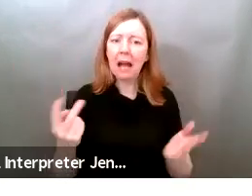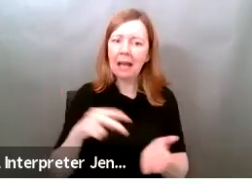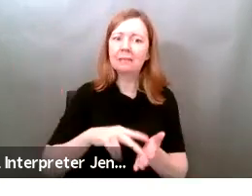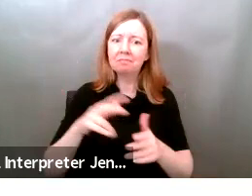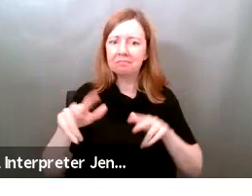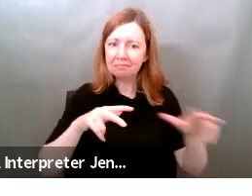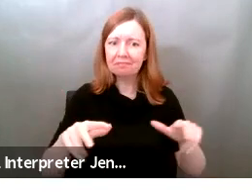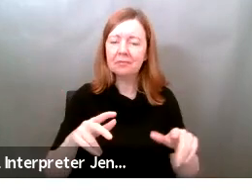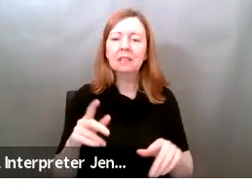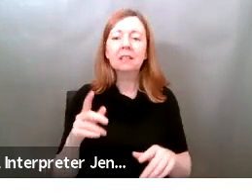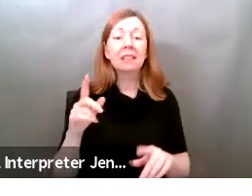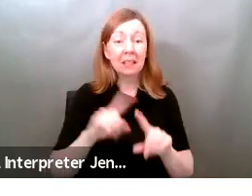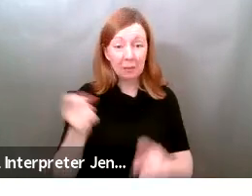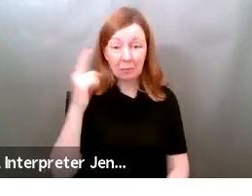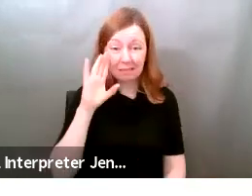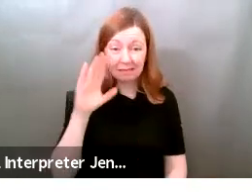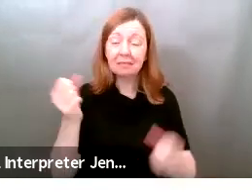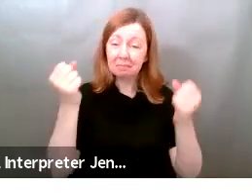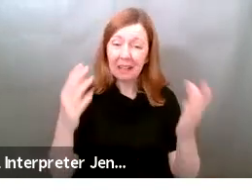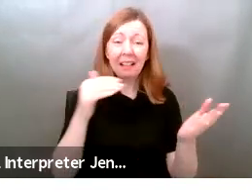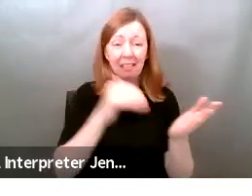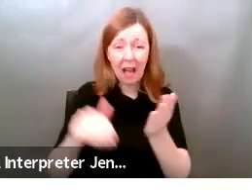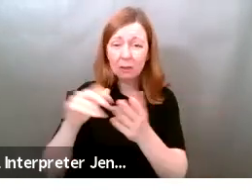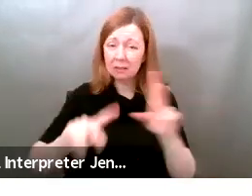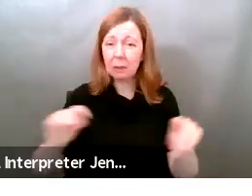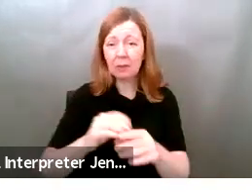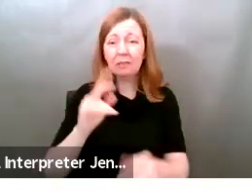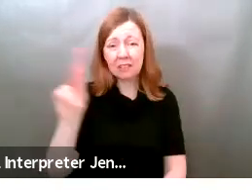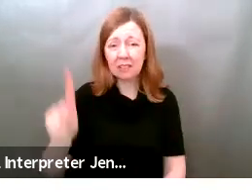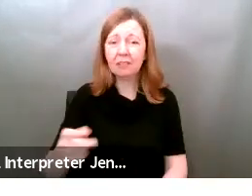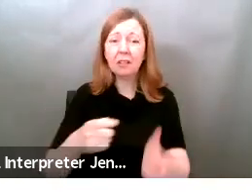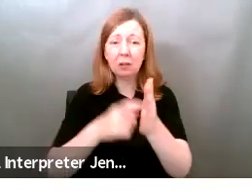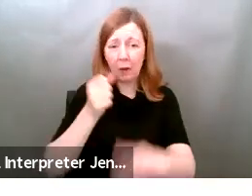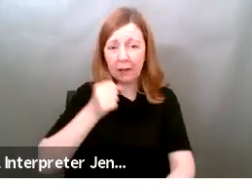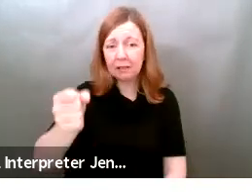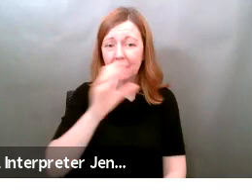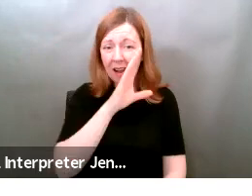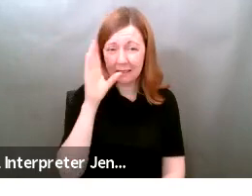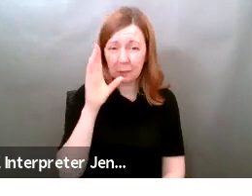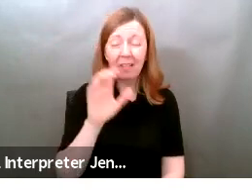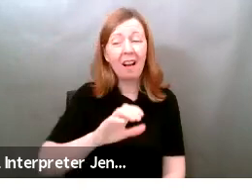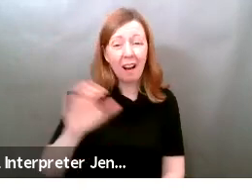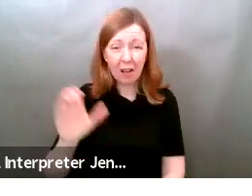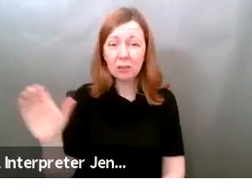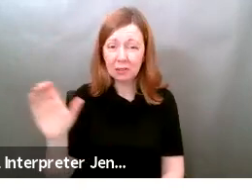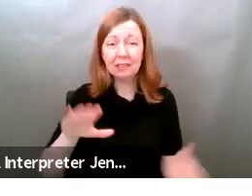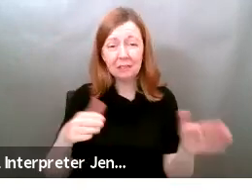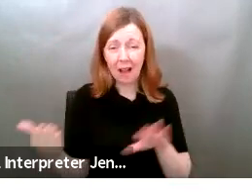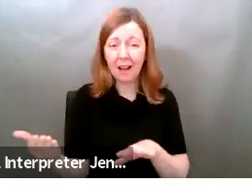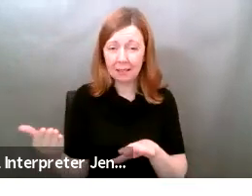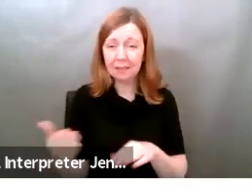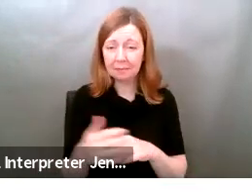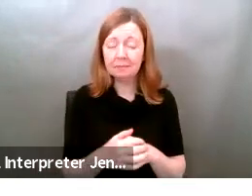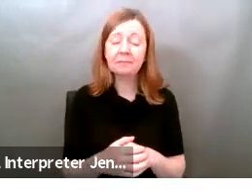As we know, though, thousands of people in Philadelphia have required hospitalization and hundreds have died. So